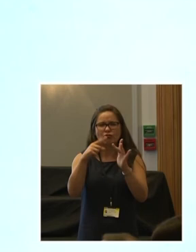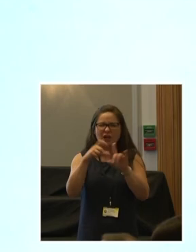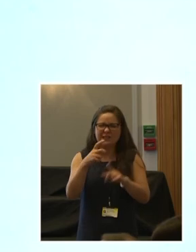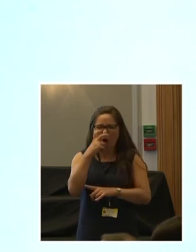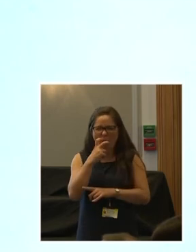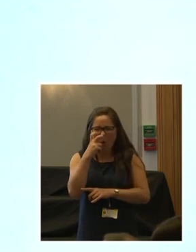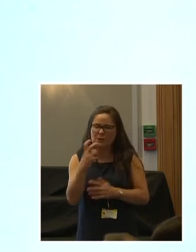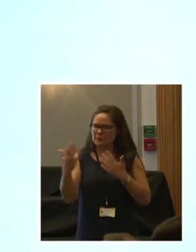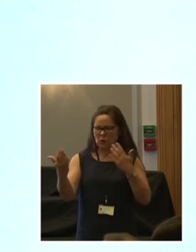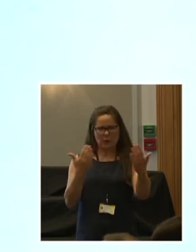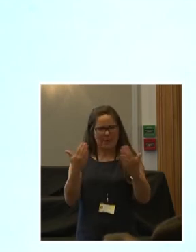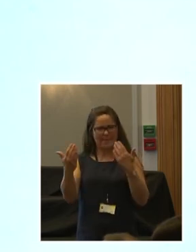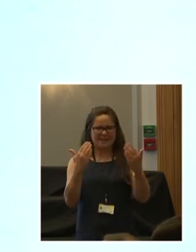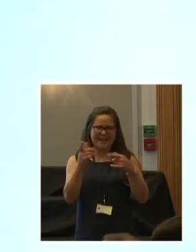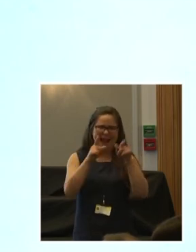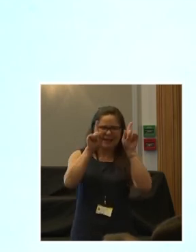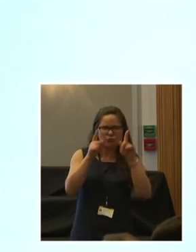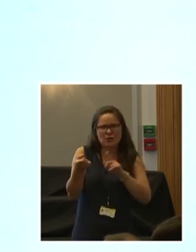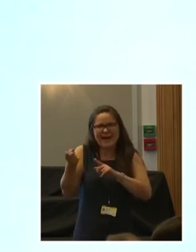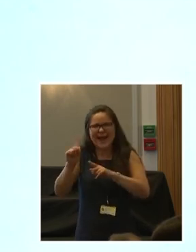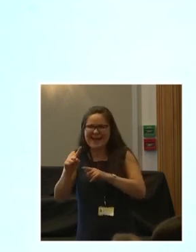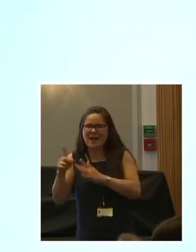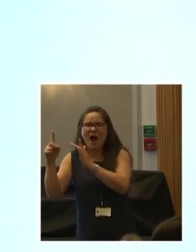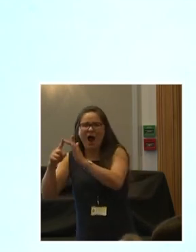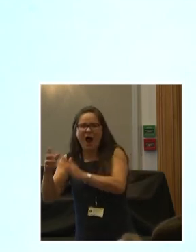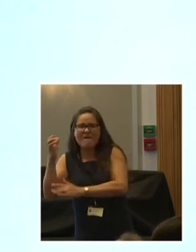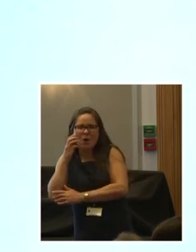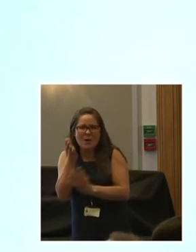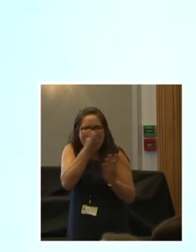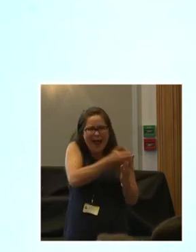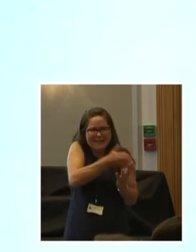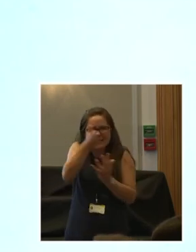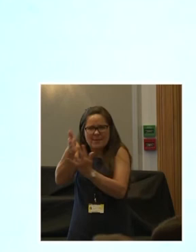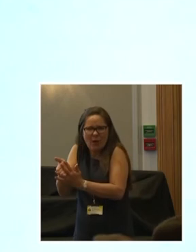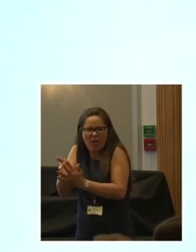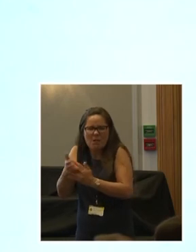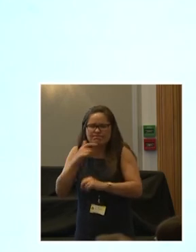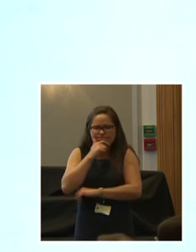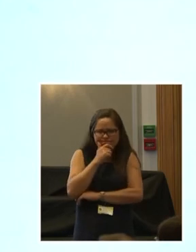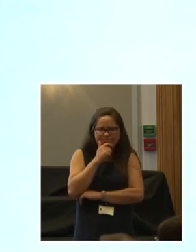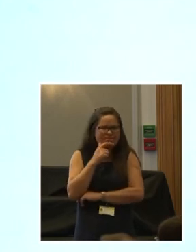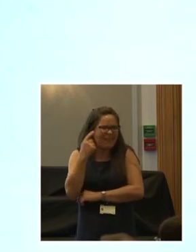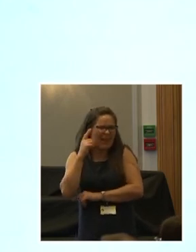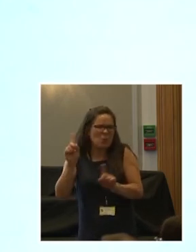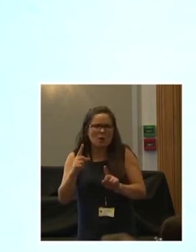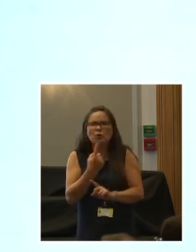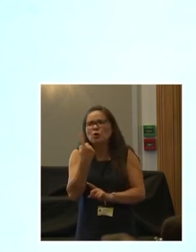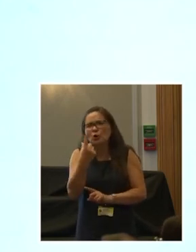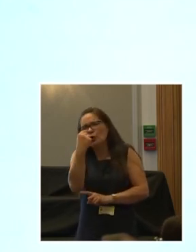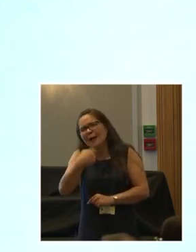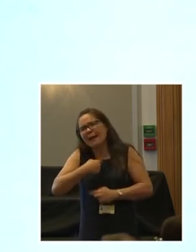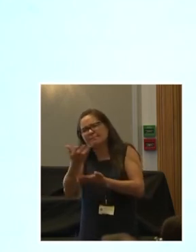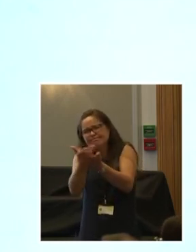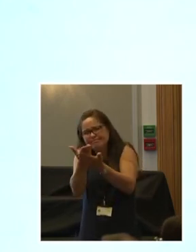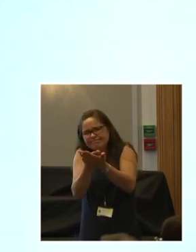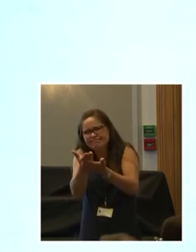between Android accessibility and iPhone, and how could I talk to someone about it, please? Okay, yeah. Again,